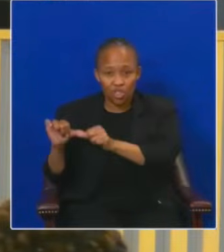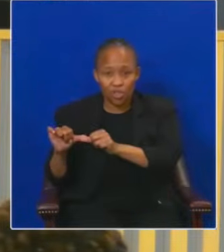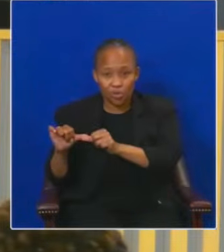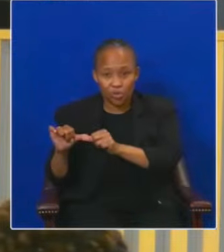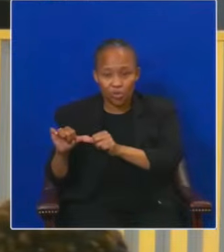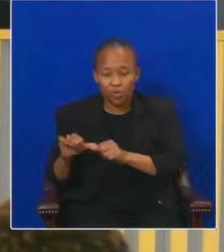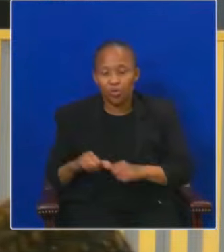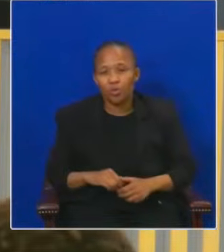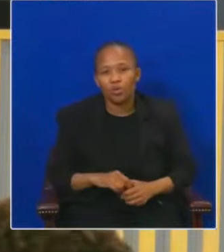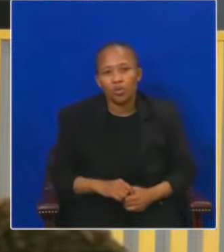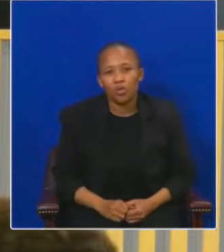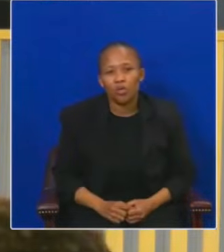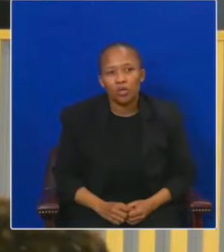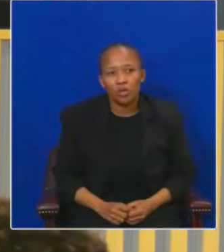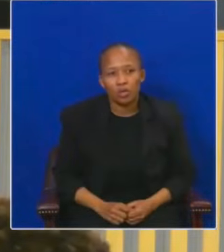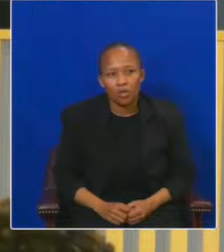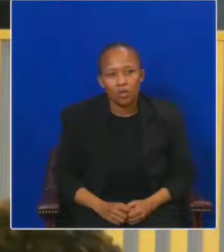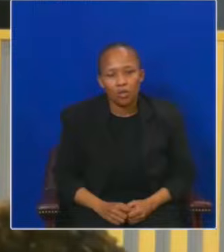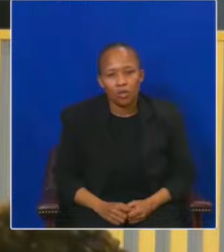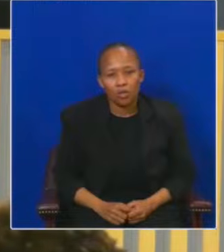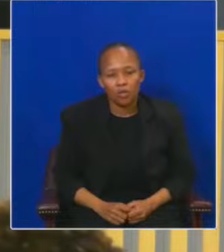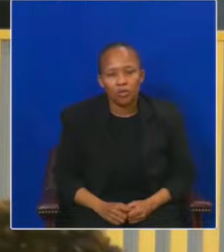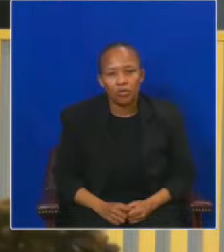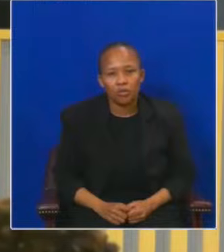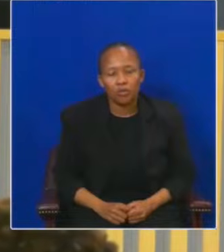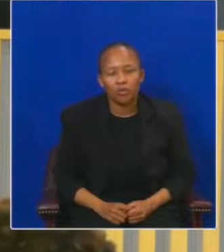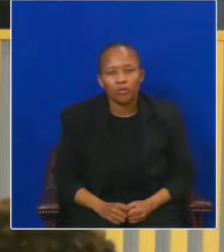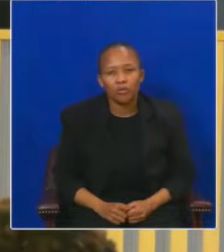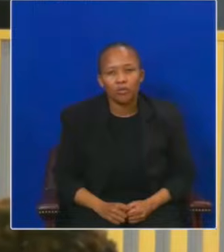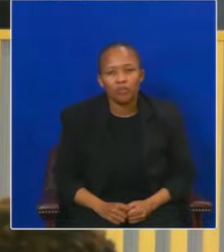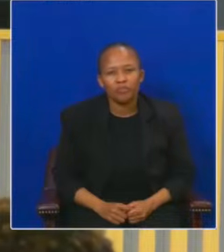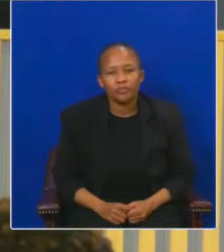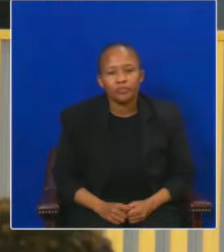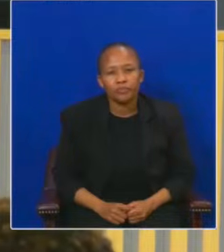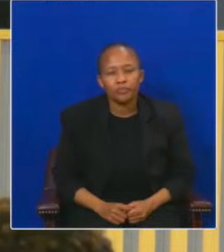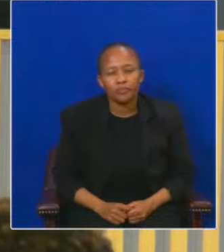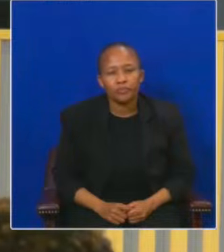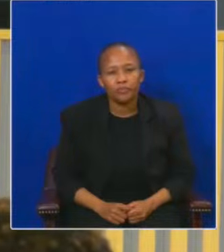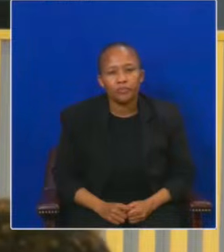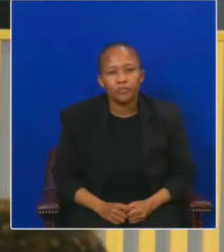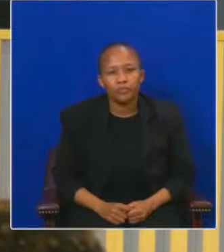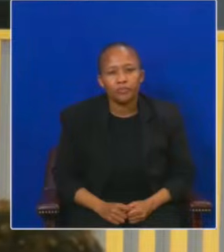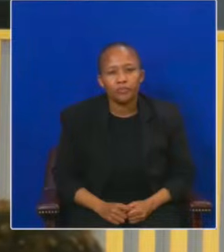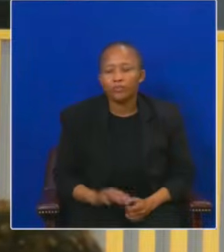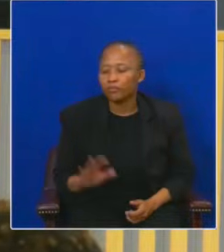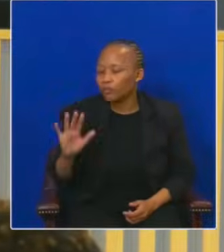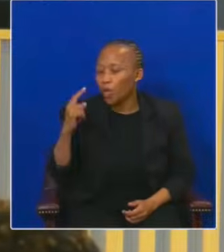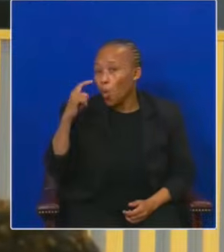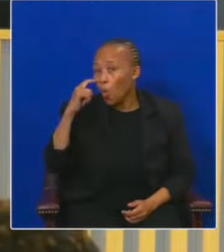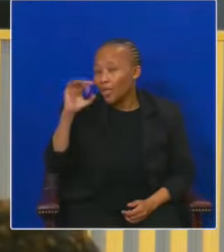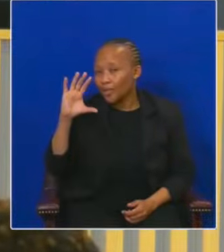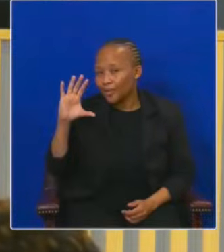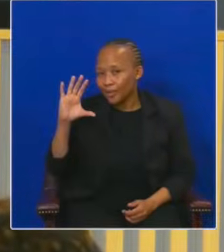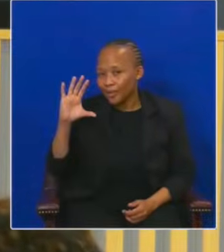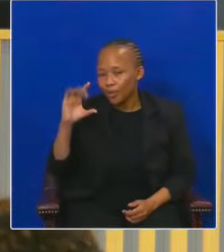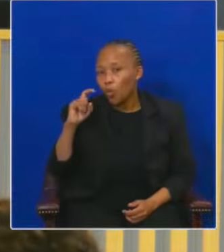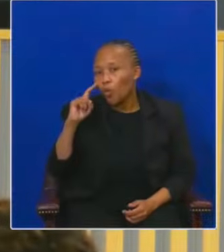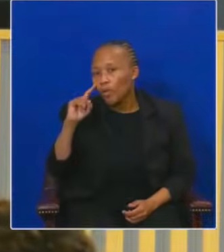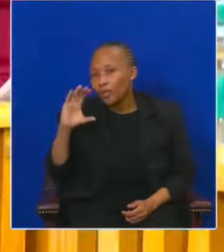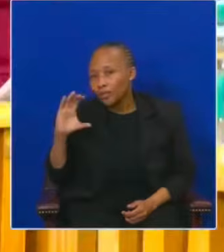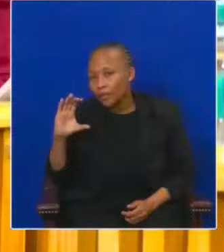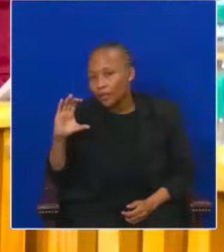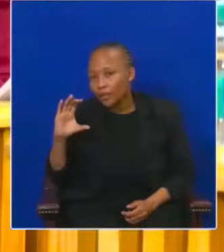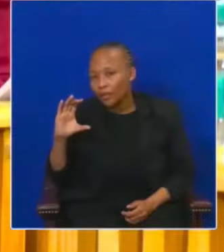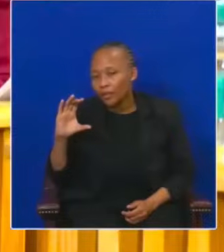and he was charged as a suspect number 4. Witness C. Witness C.